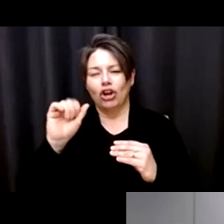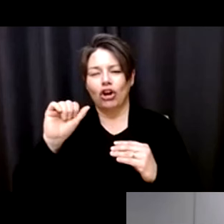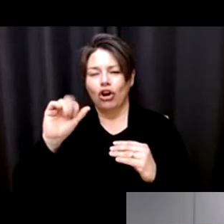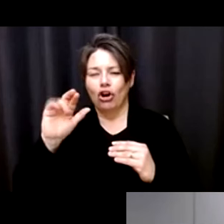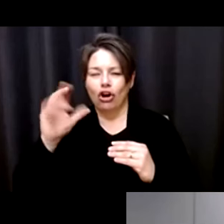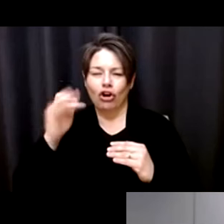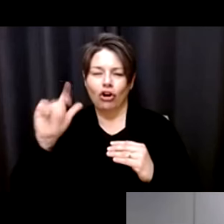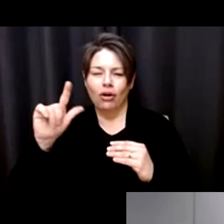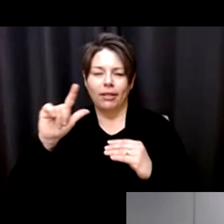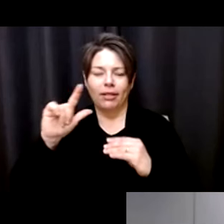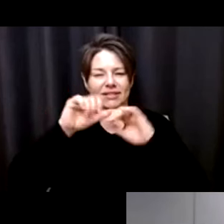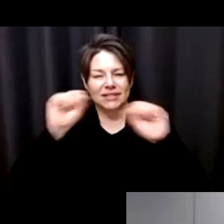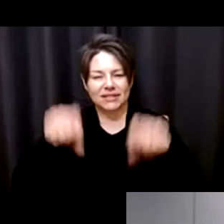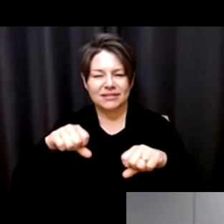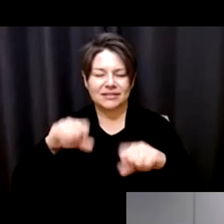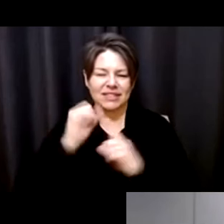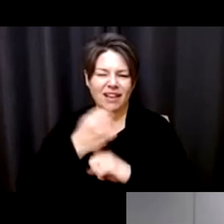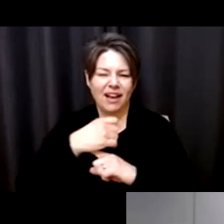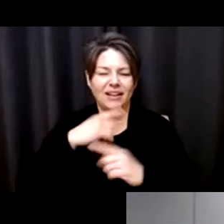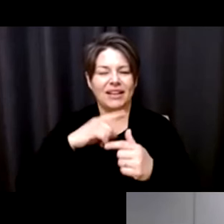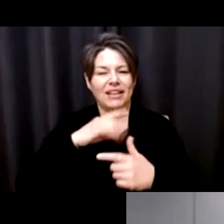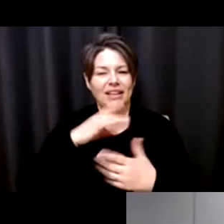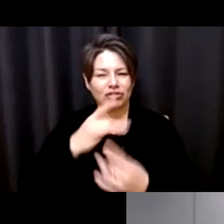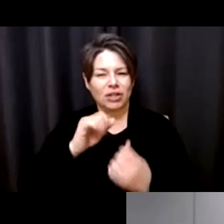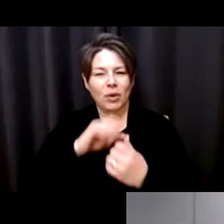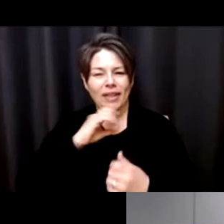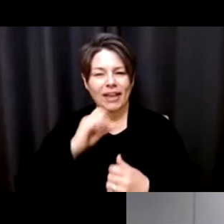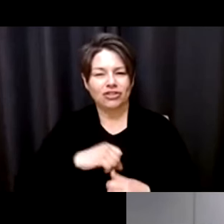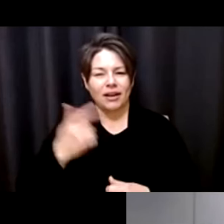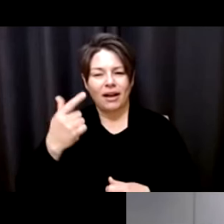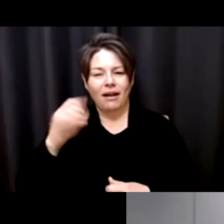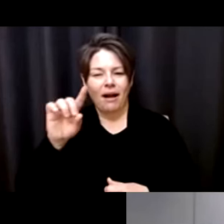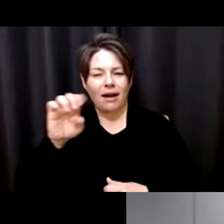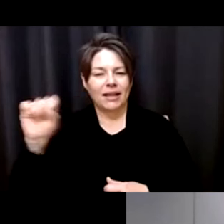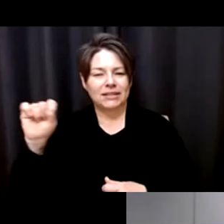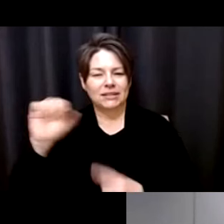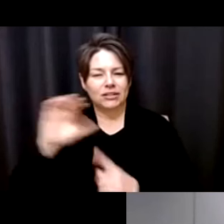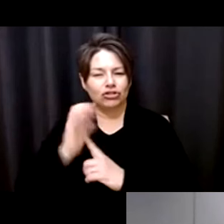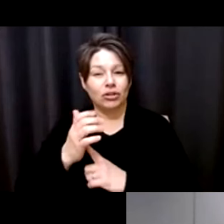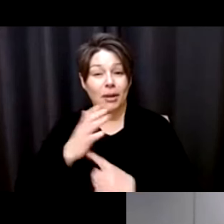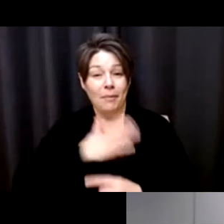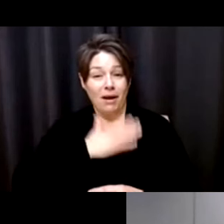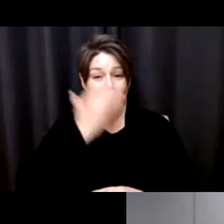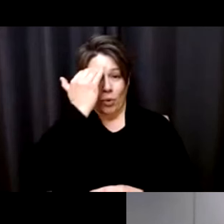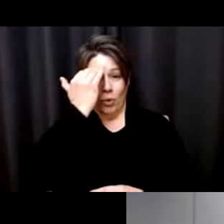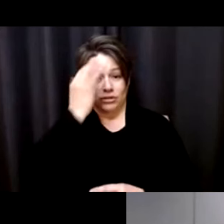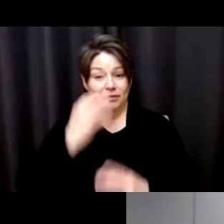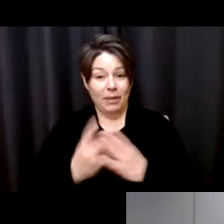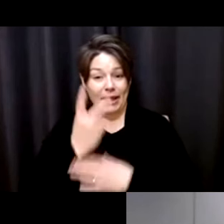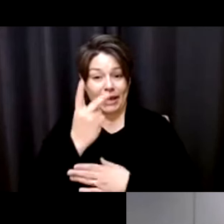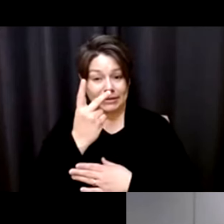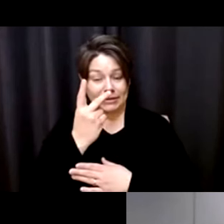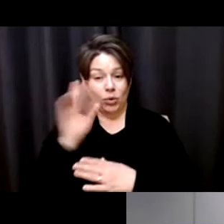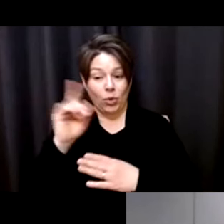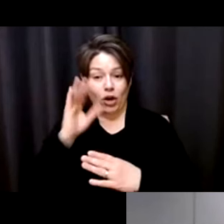really interested in ancient goddess cultures. So my awareness of the plants the bees were attracted to